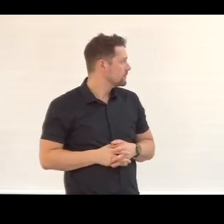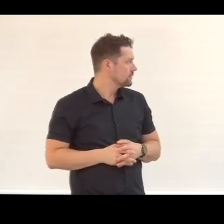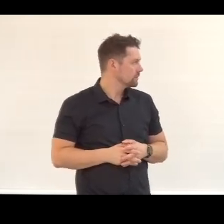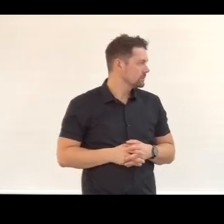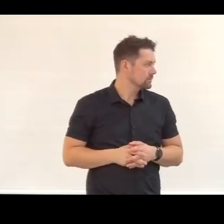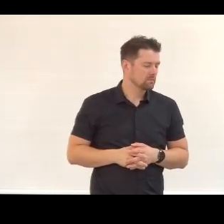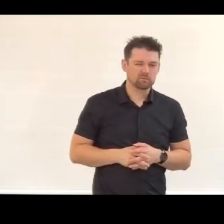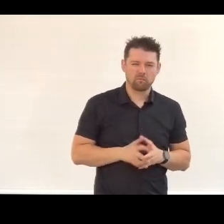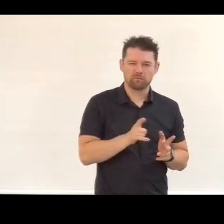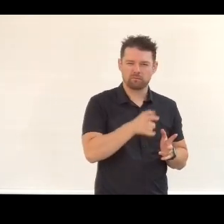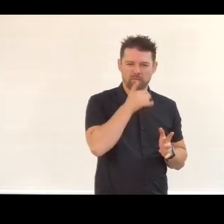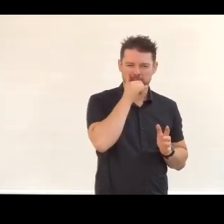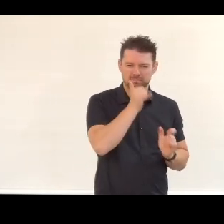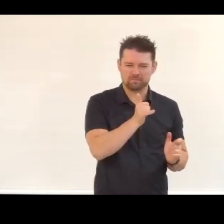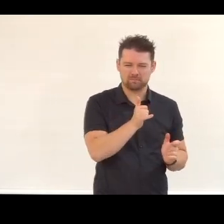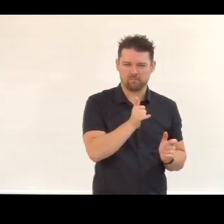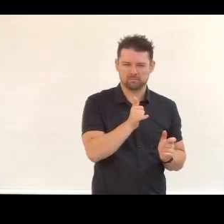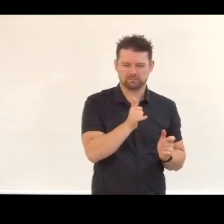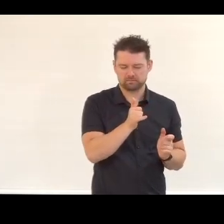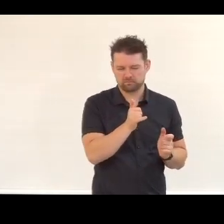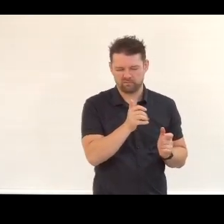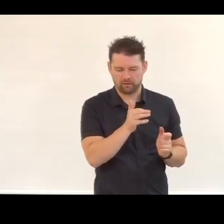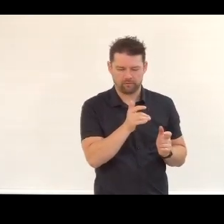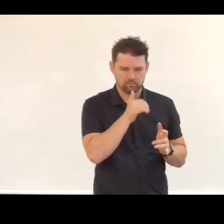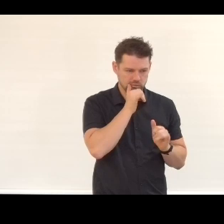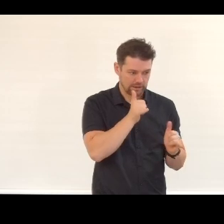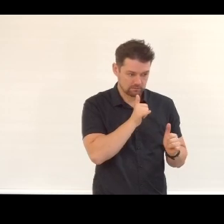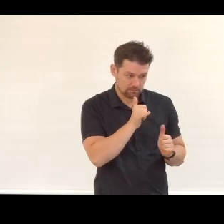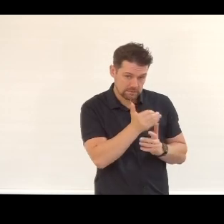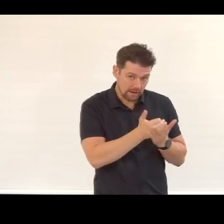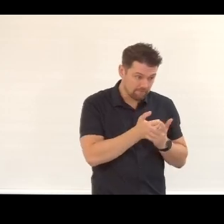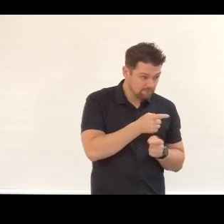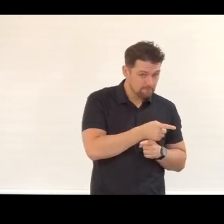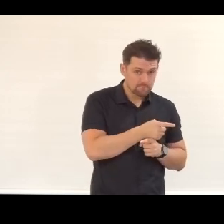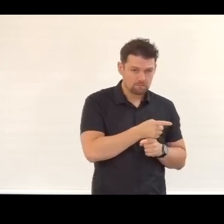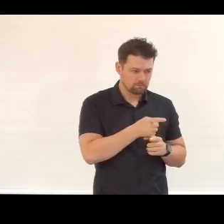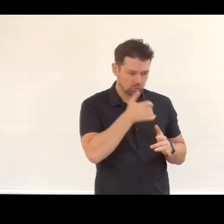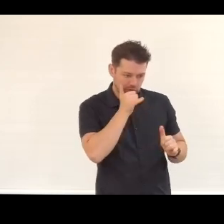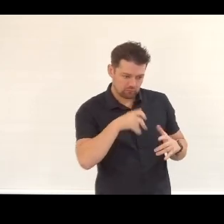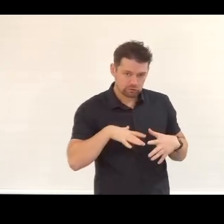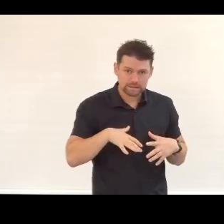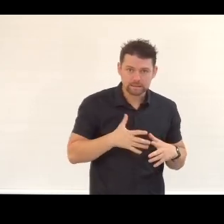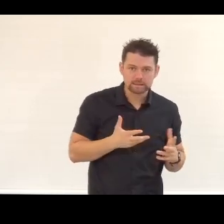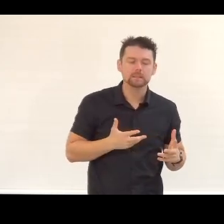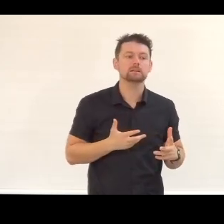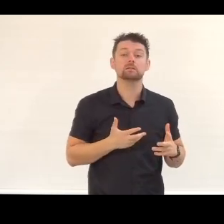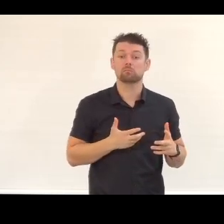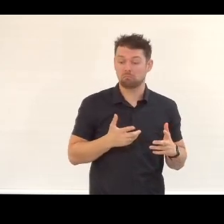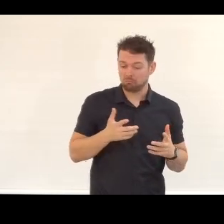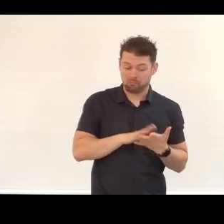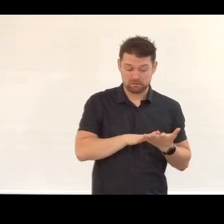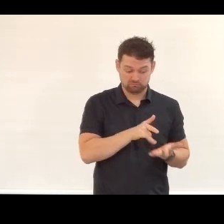checker, like food safe pH checker, to check if it was ready and if they could eat